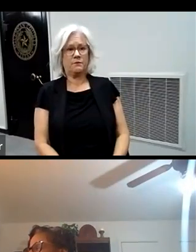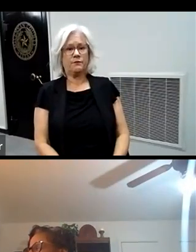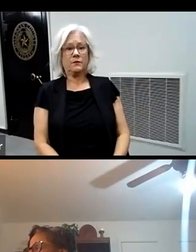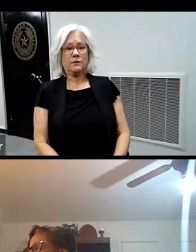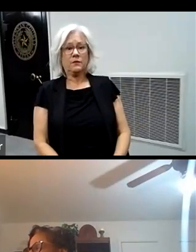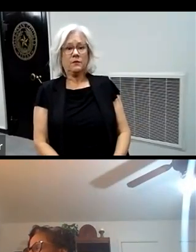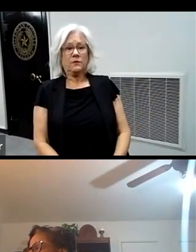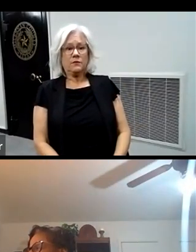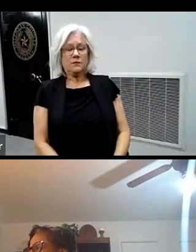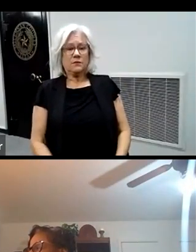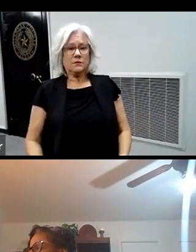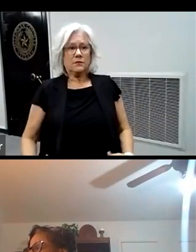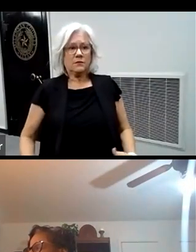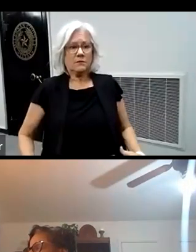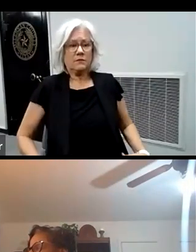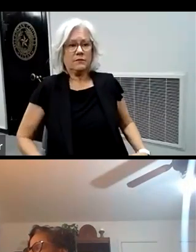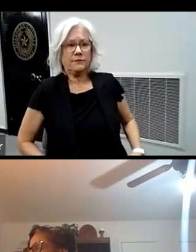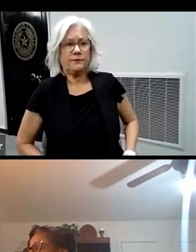right.